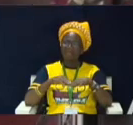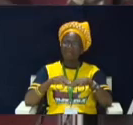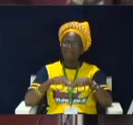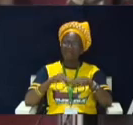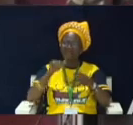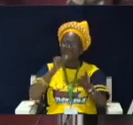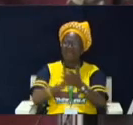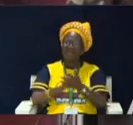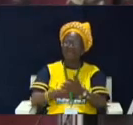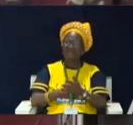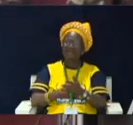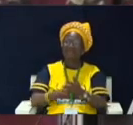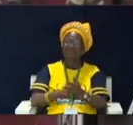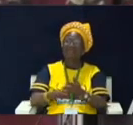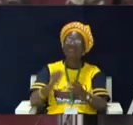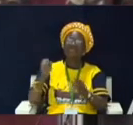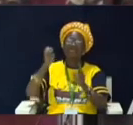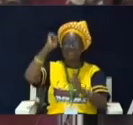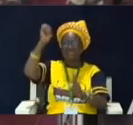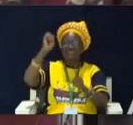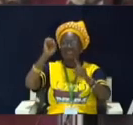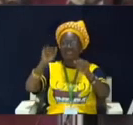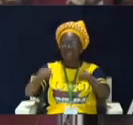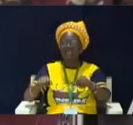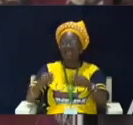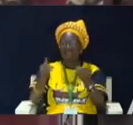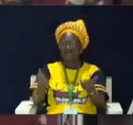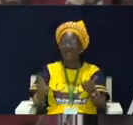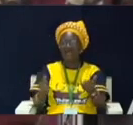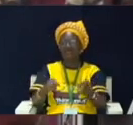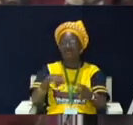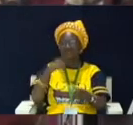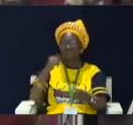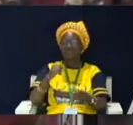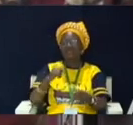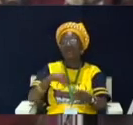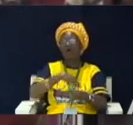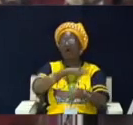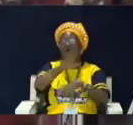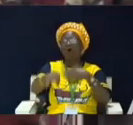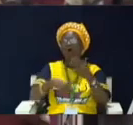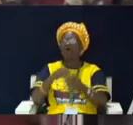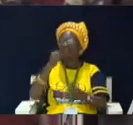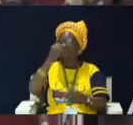That he can now say, all evil forces are under my feet.